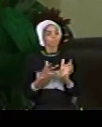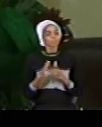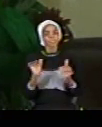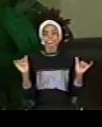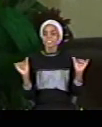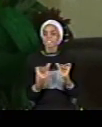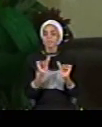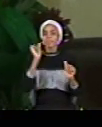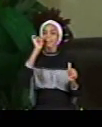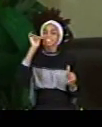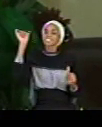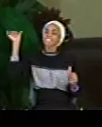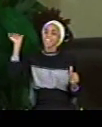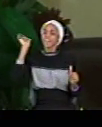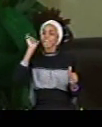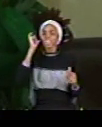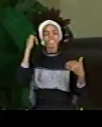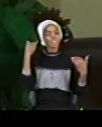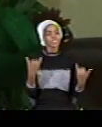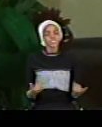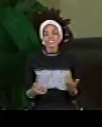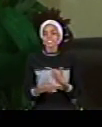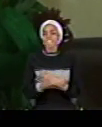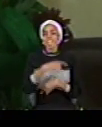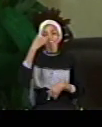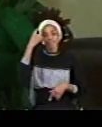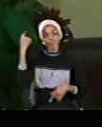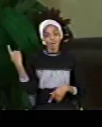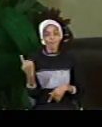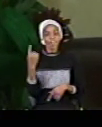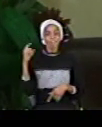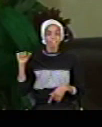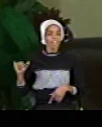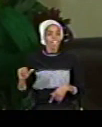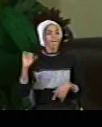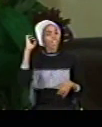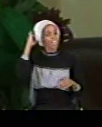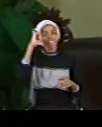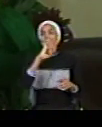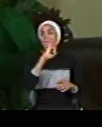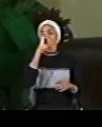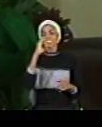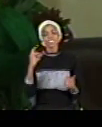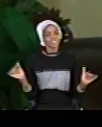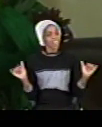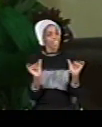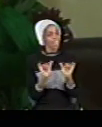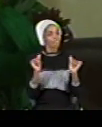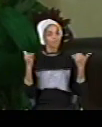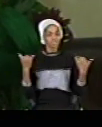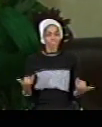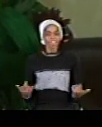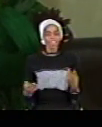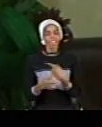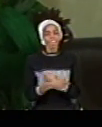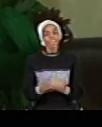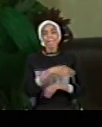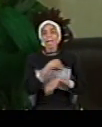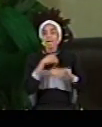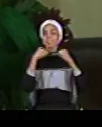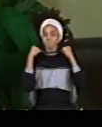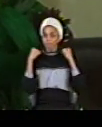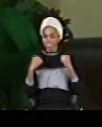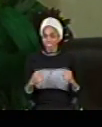Jesus the same yesterday, today and forever. He's the same today,